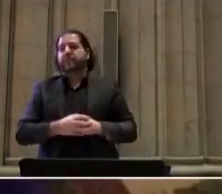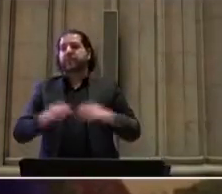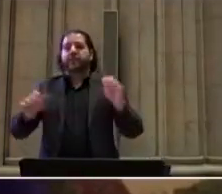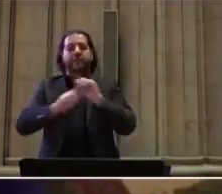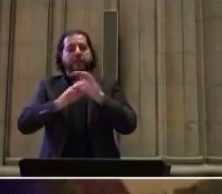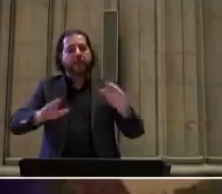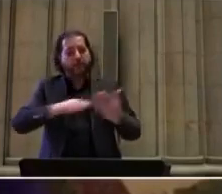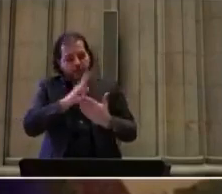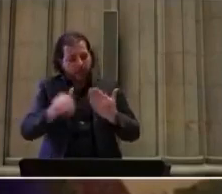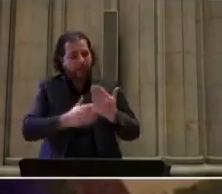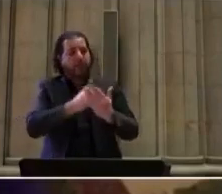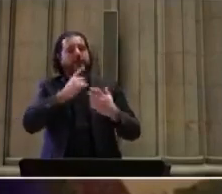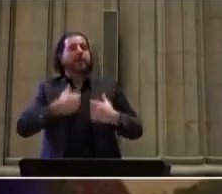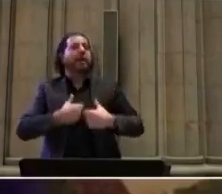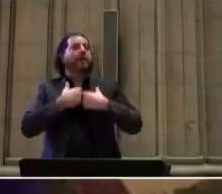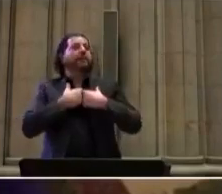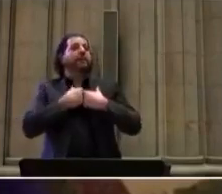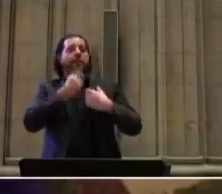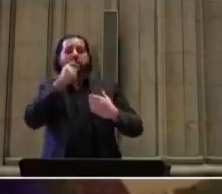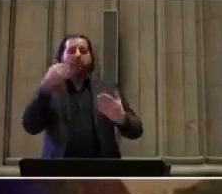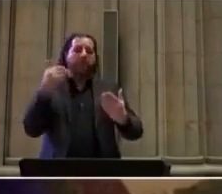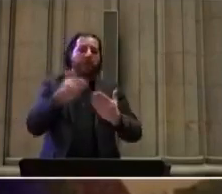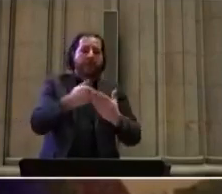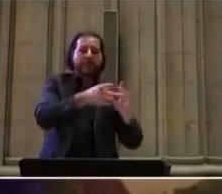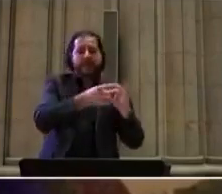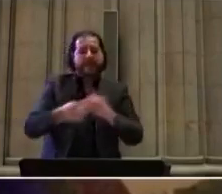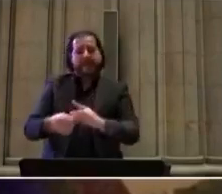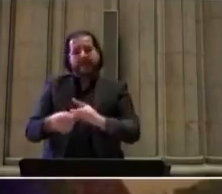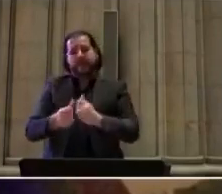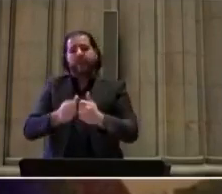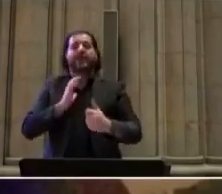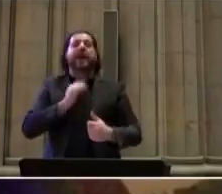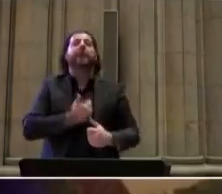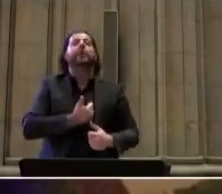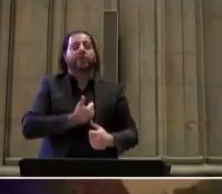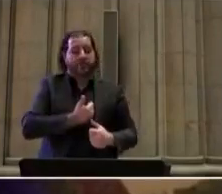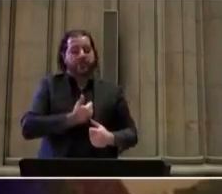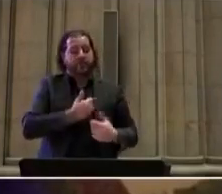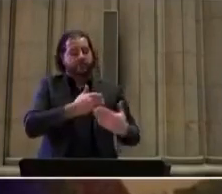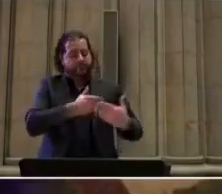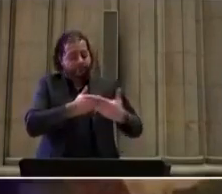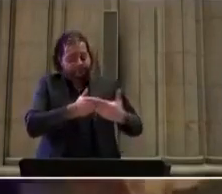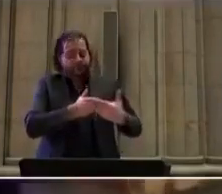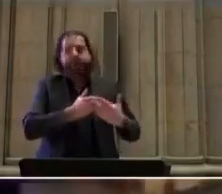Bless all whose lives are closely linked with ours.